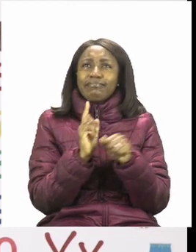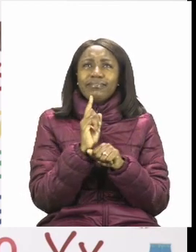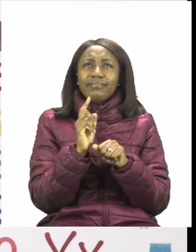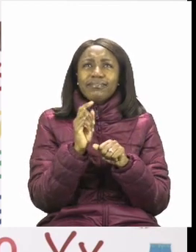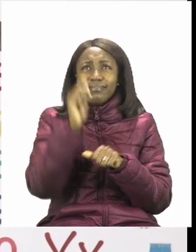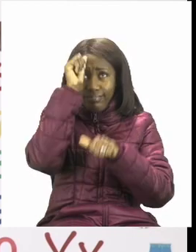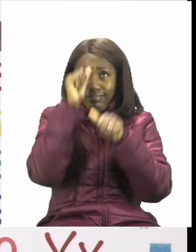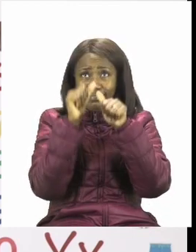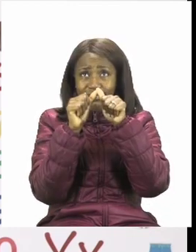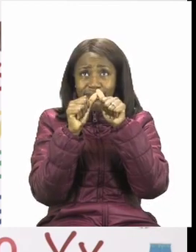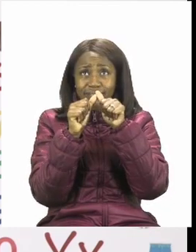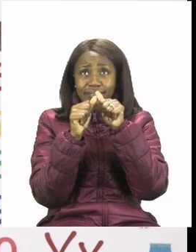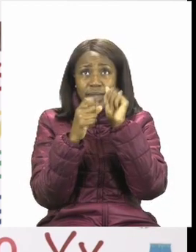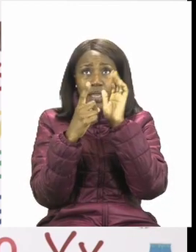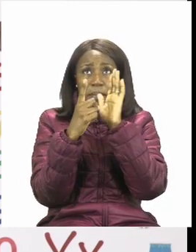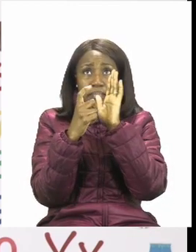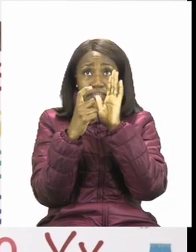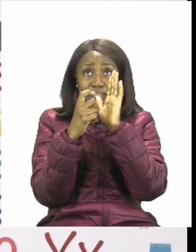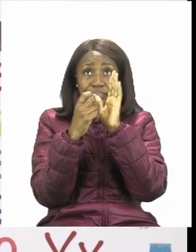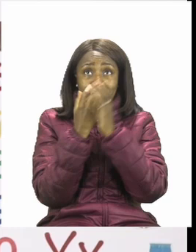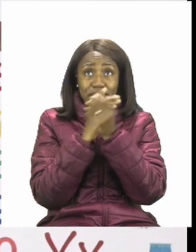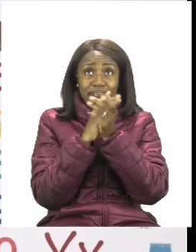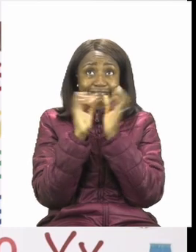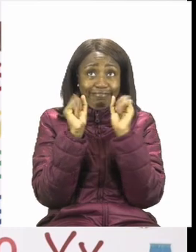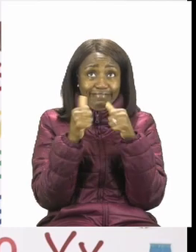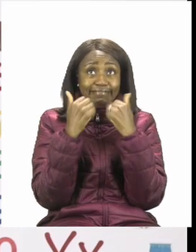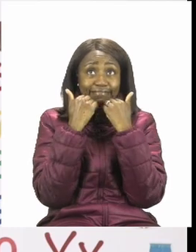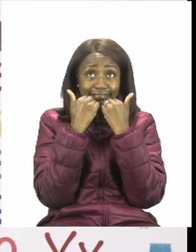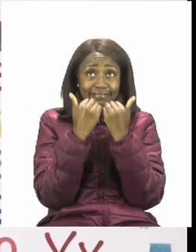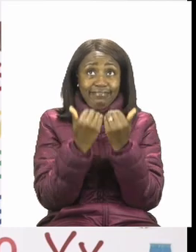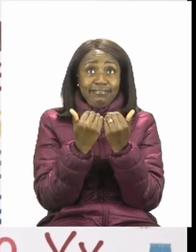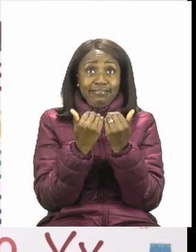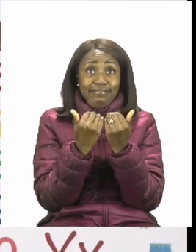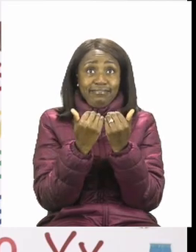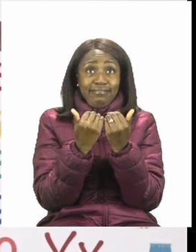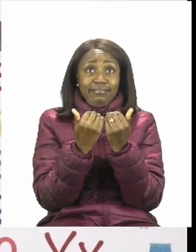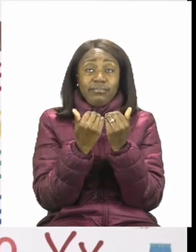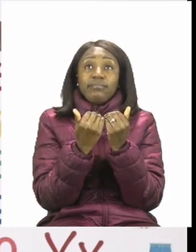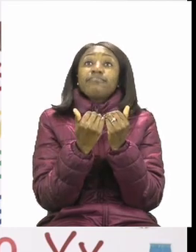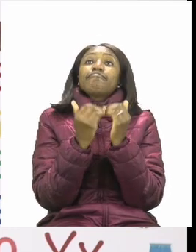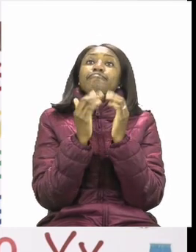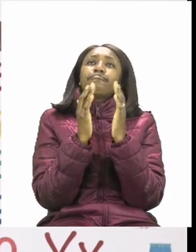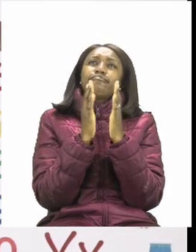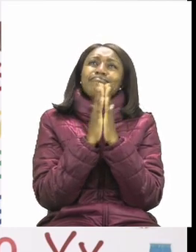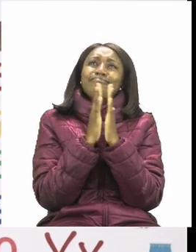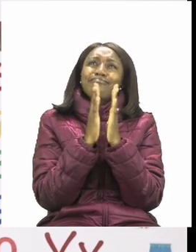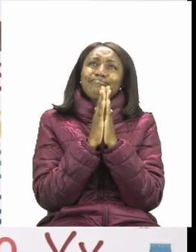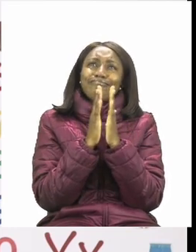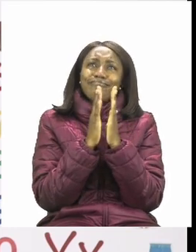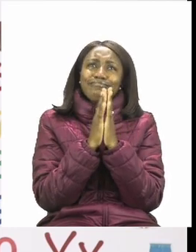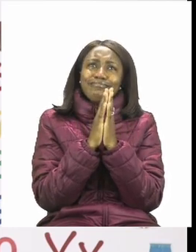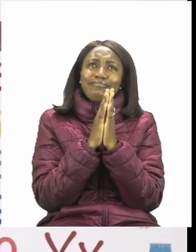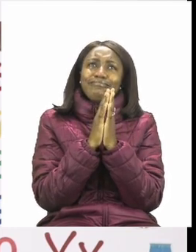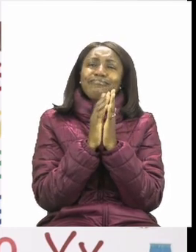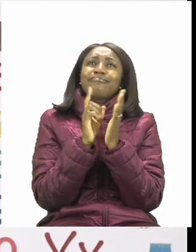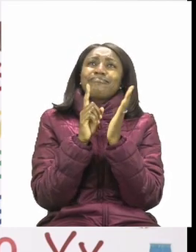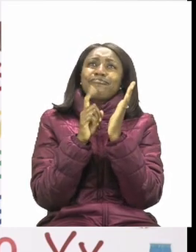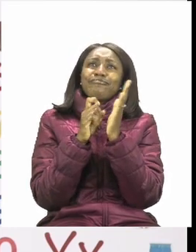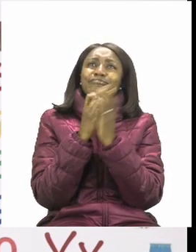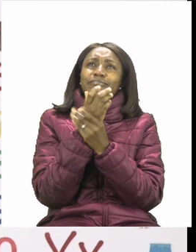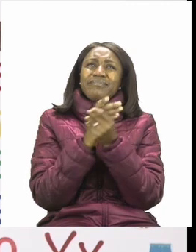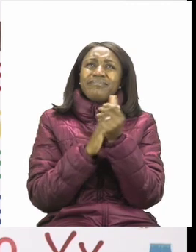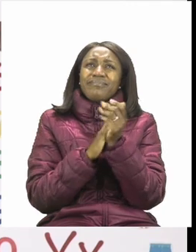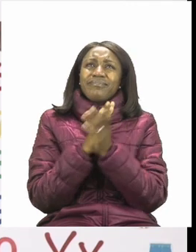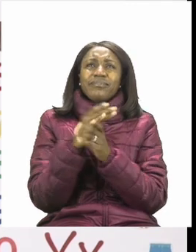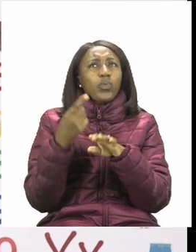to sanitize. Boys and girls, it is very important to make sure you clean